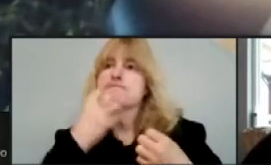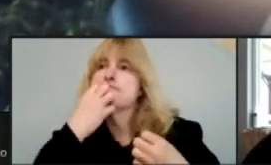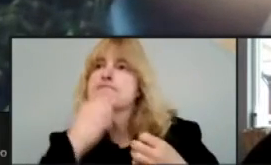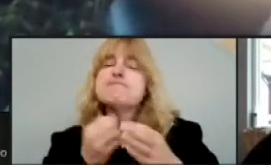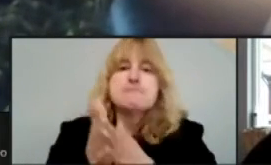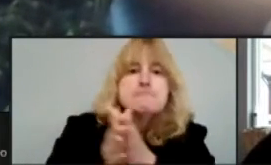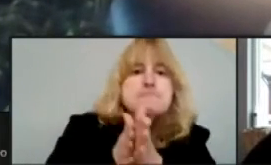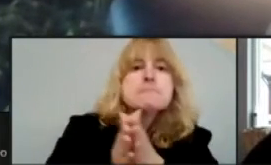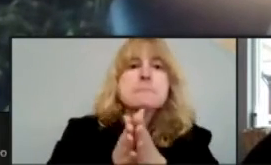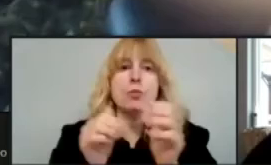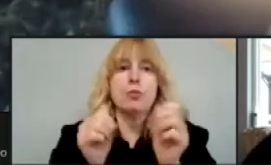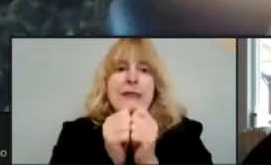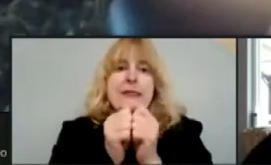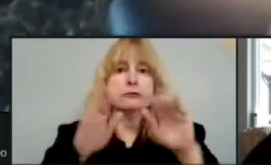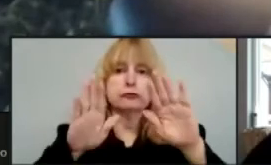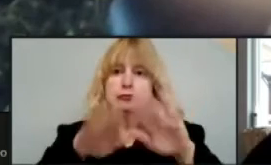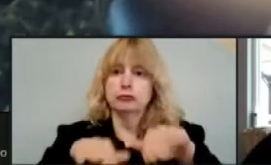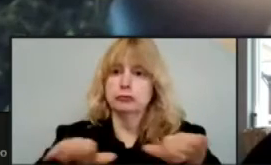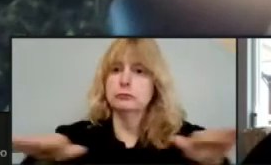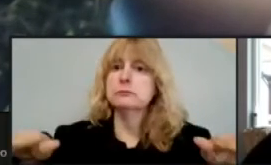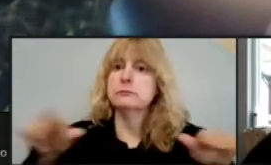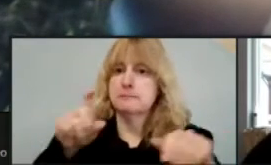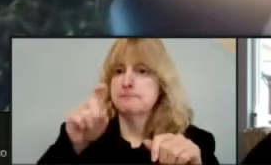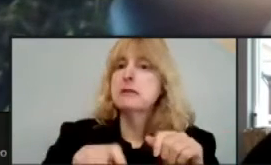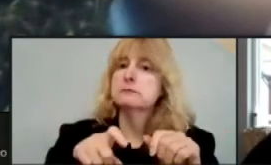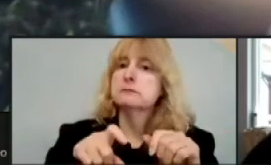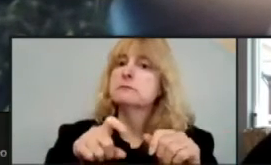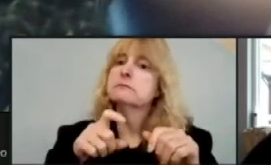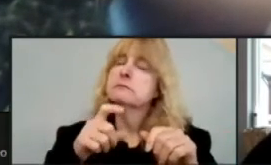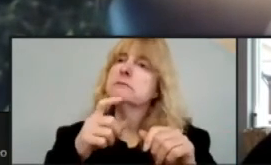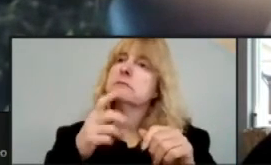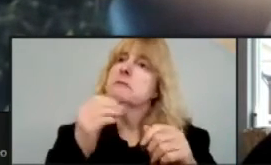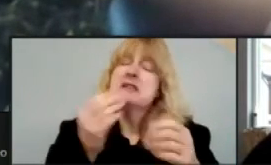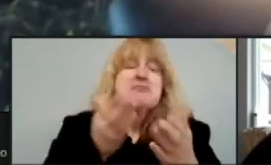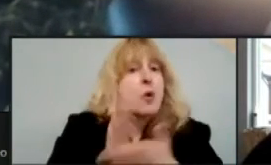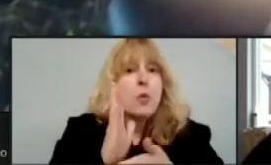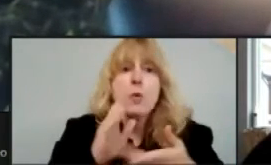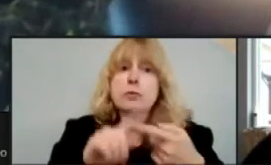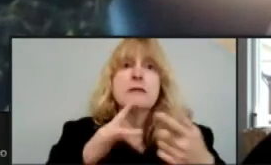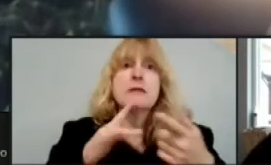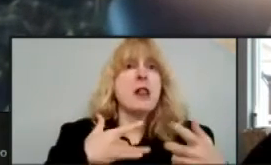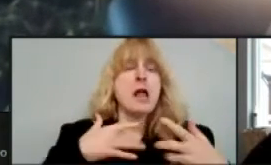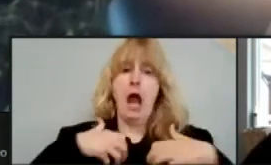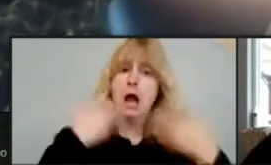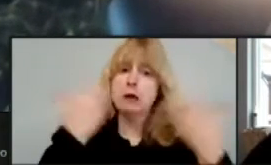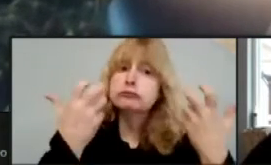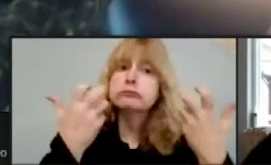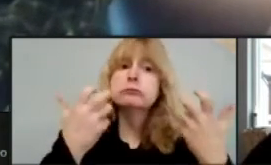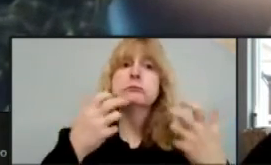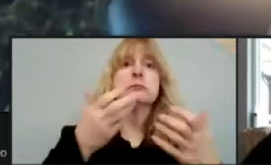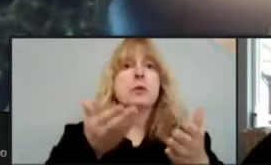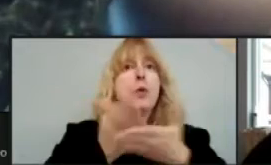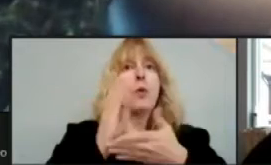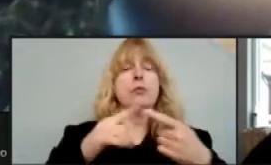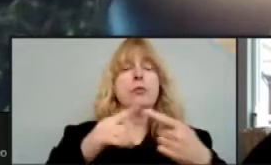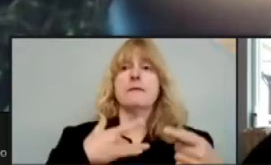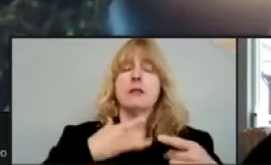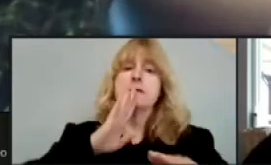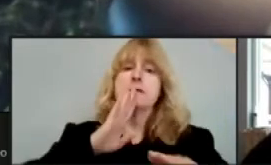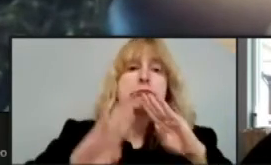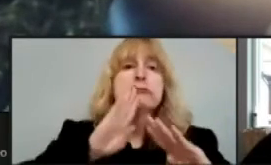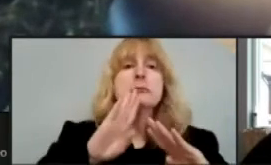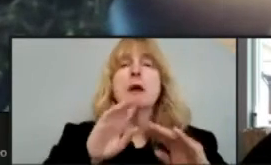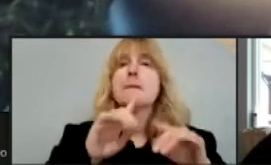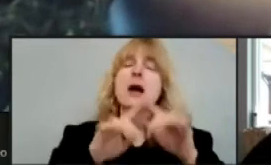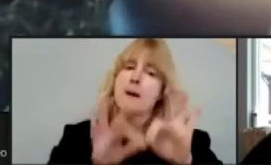children. And it's okay to be angry. It's okay to be frustrated, but it's also important to keep